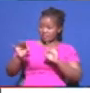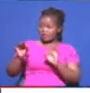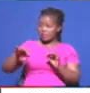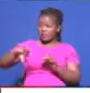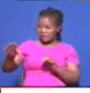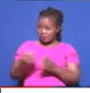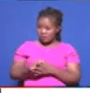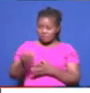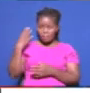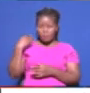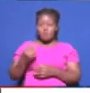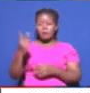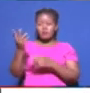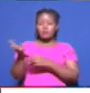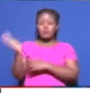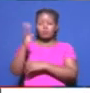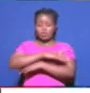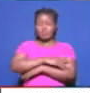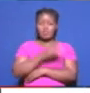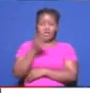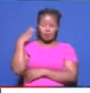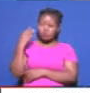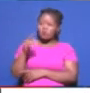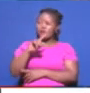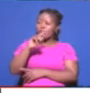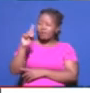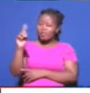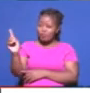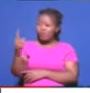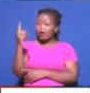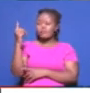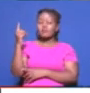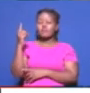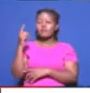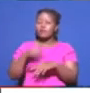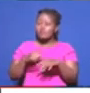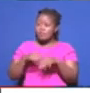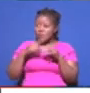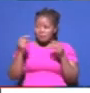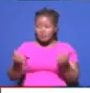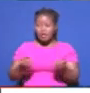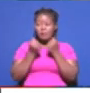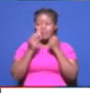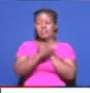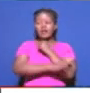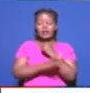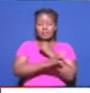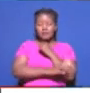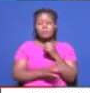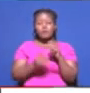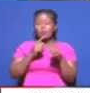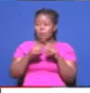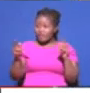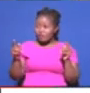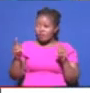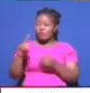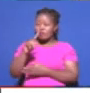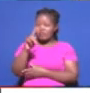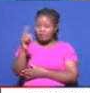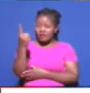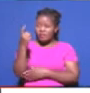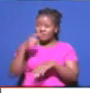we, for the very first time, of course, this is not the very first time it's happening in the country, but But for the very first time in this county,